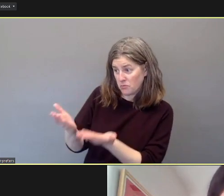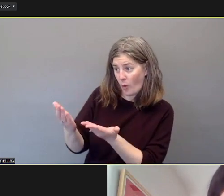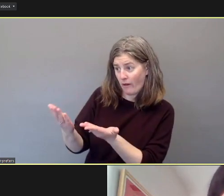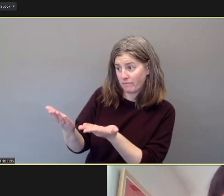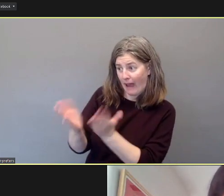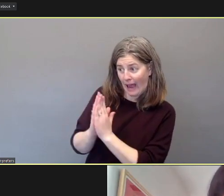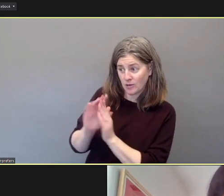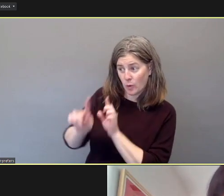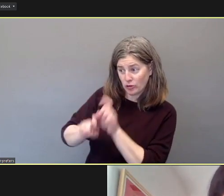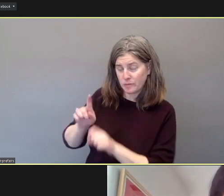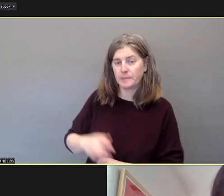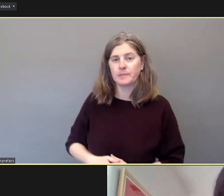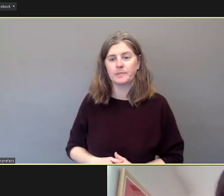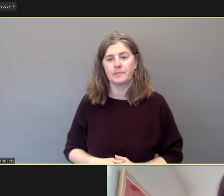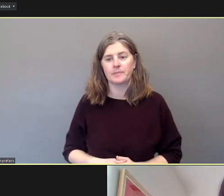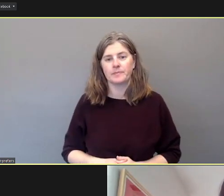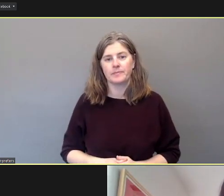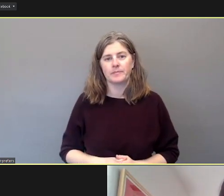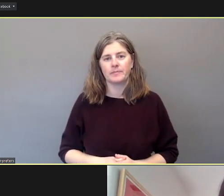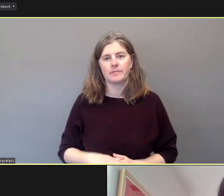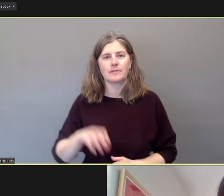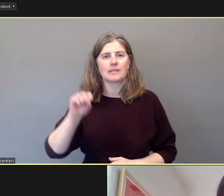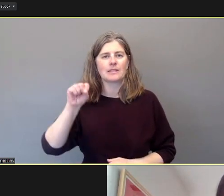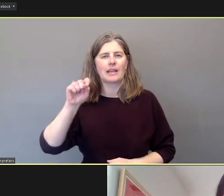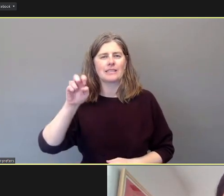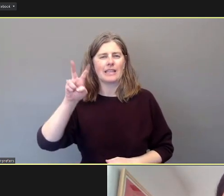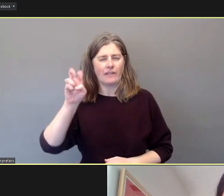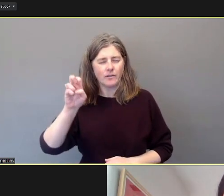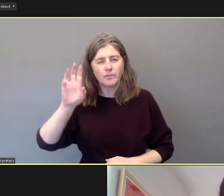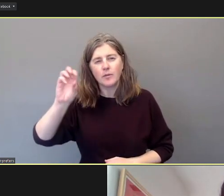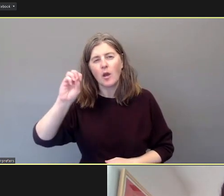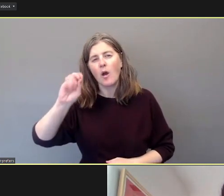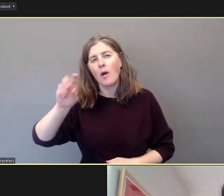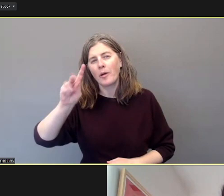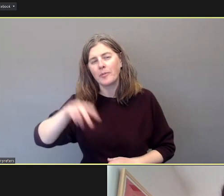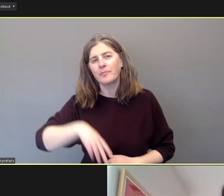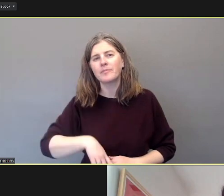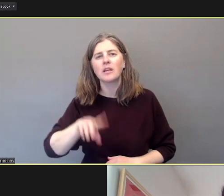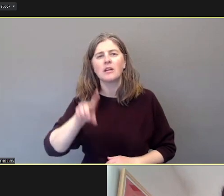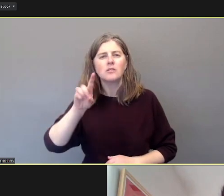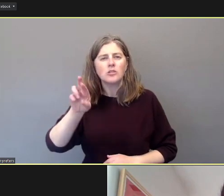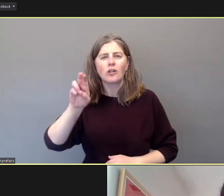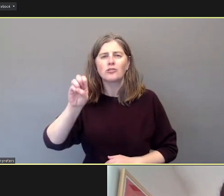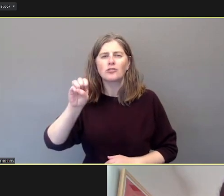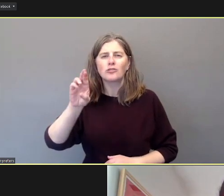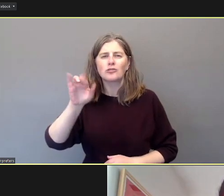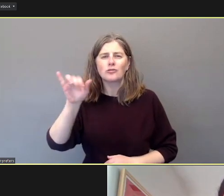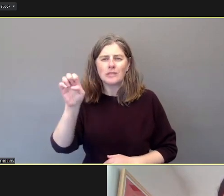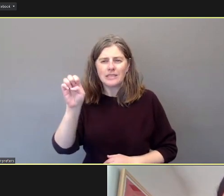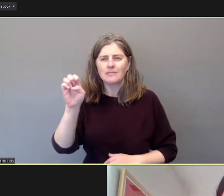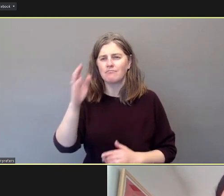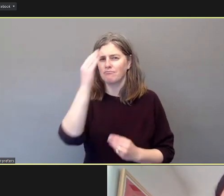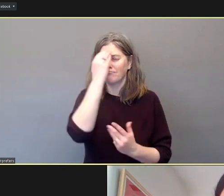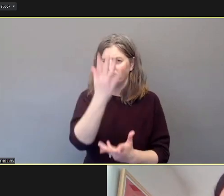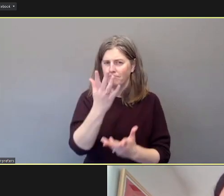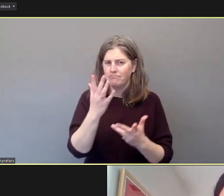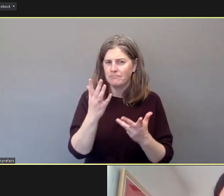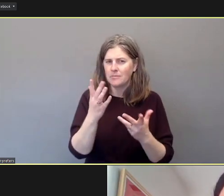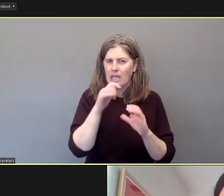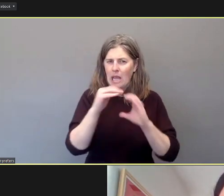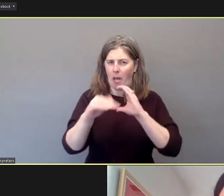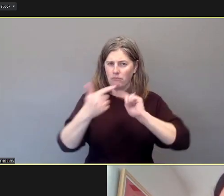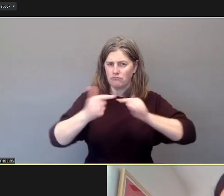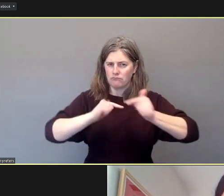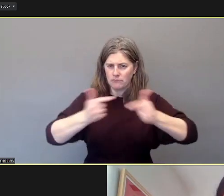please, with your question. Okay, of course, Dr. Scrace, you and I have had some email exchanges on this, but